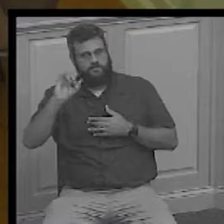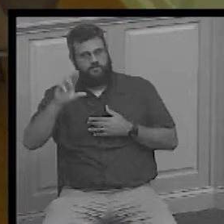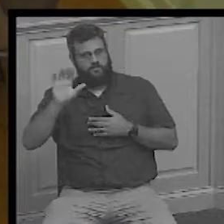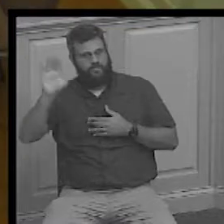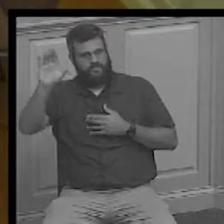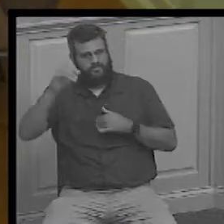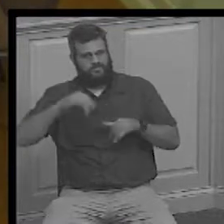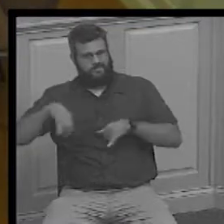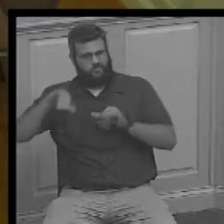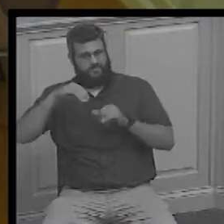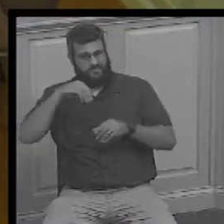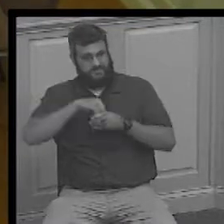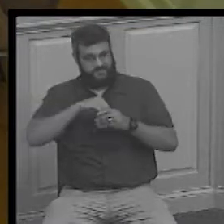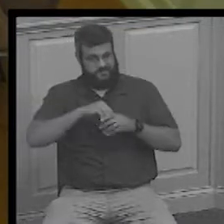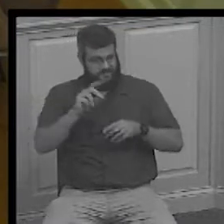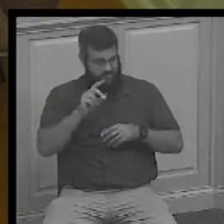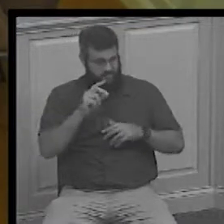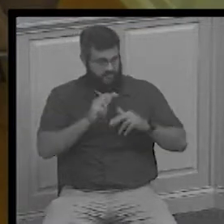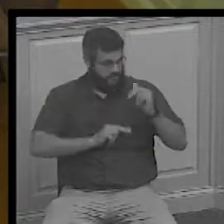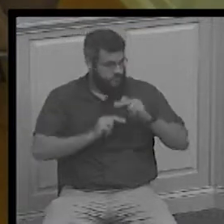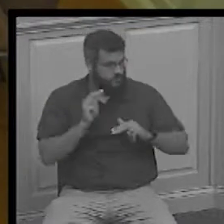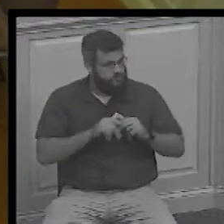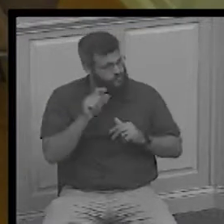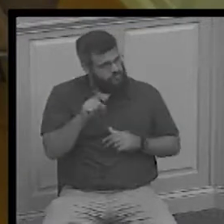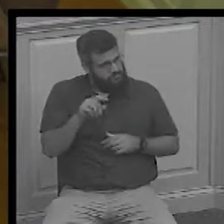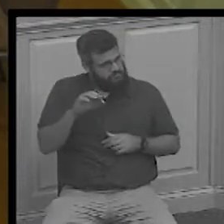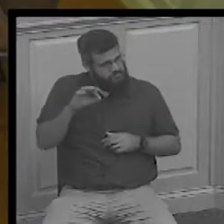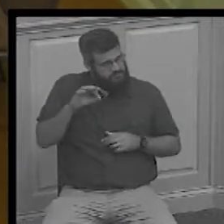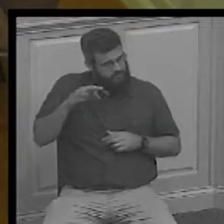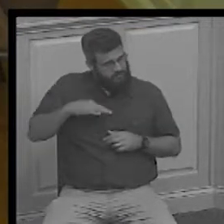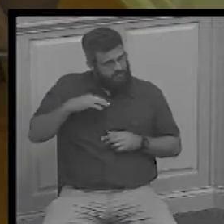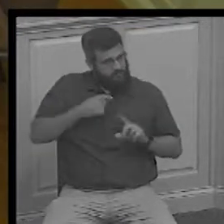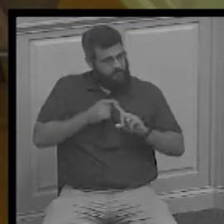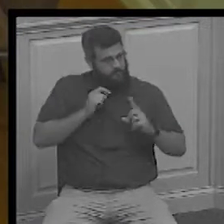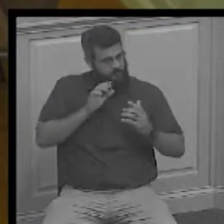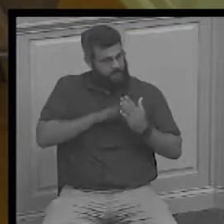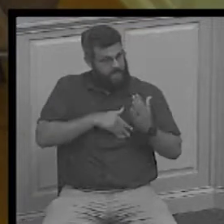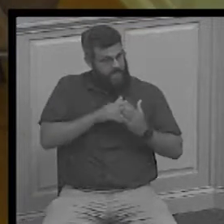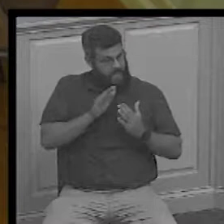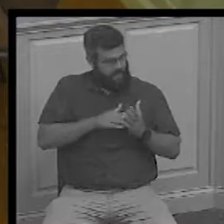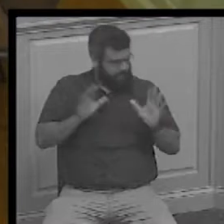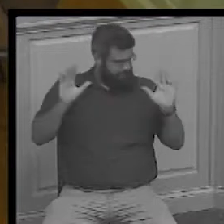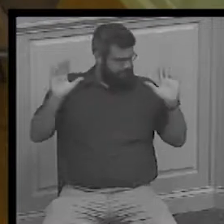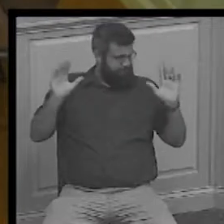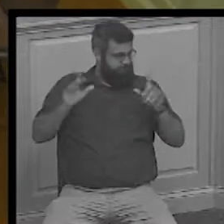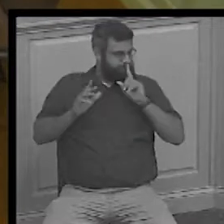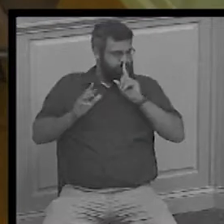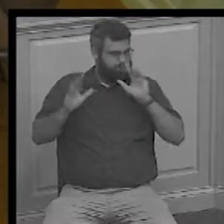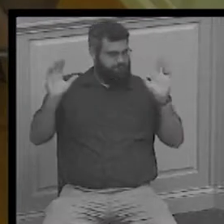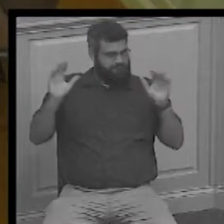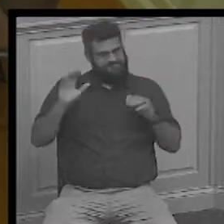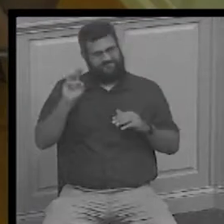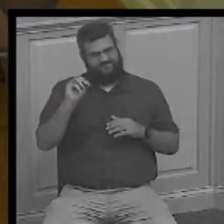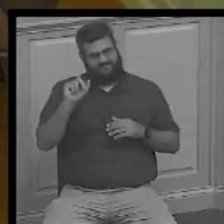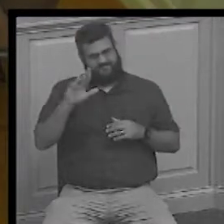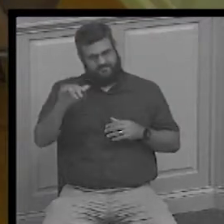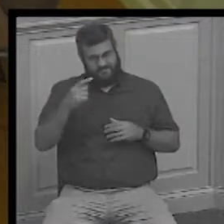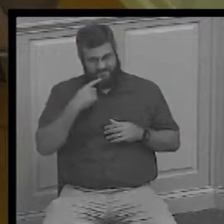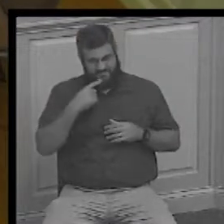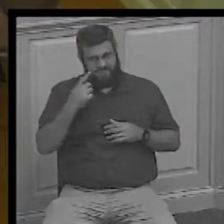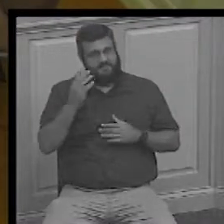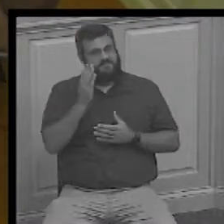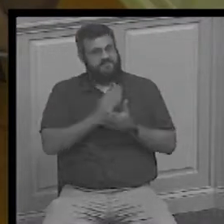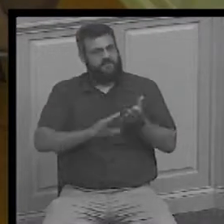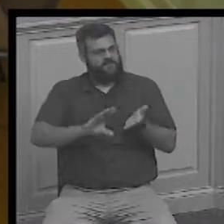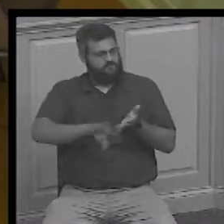There are buildings in Danville that I think could benefit from a coat of paint, but that's the city. Well, and I will- You know, and we would, There are exceptions.